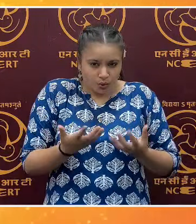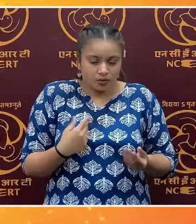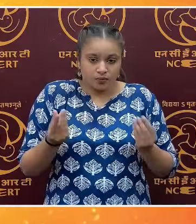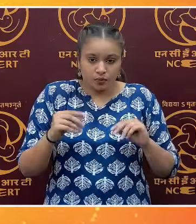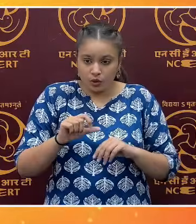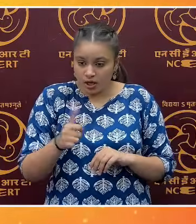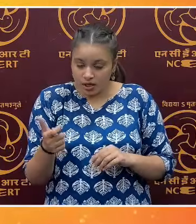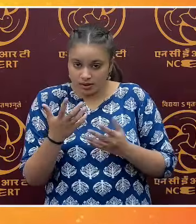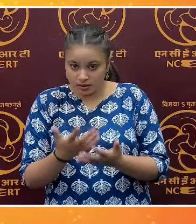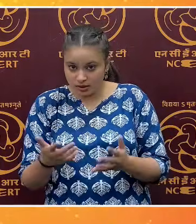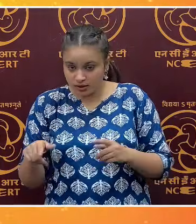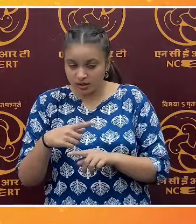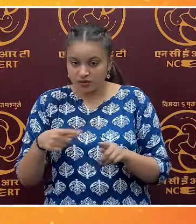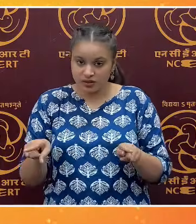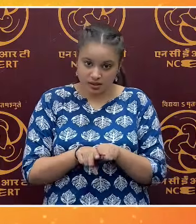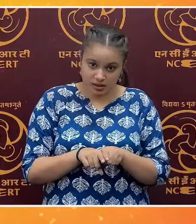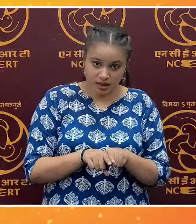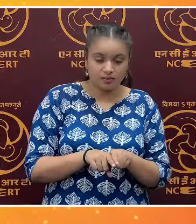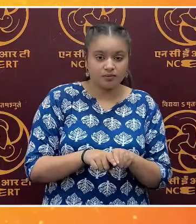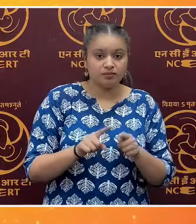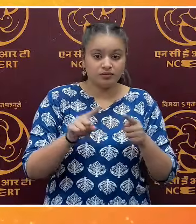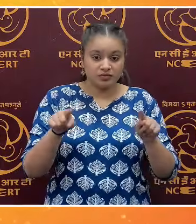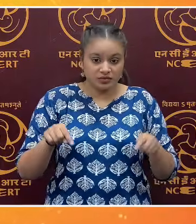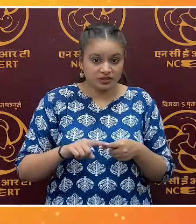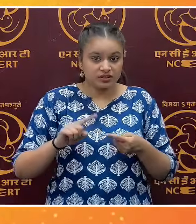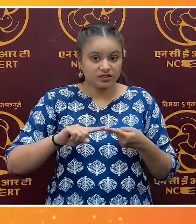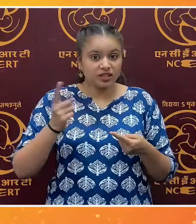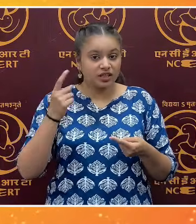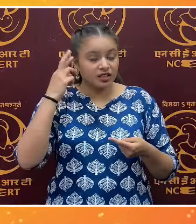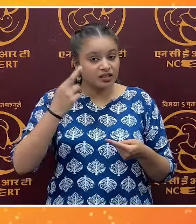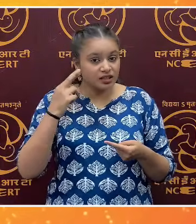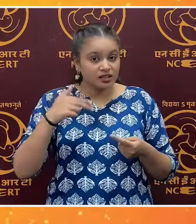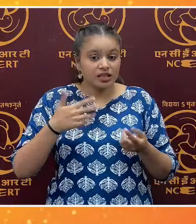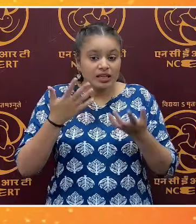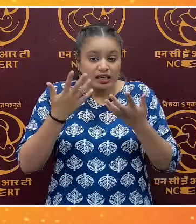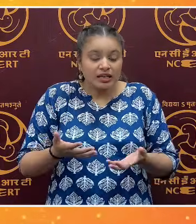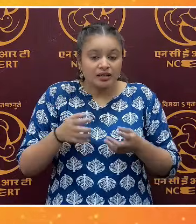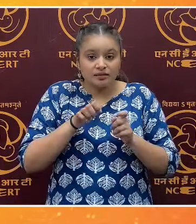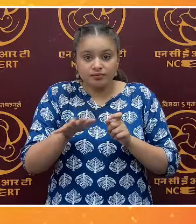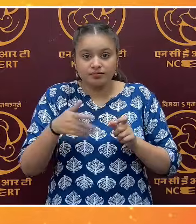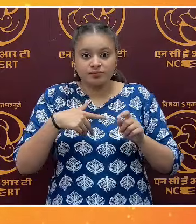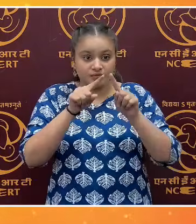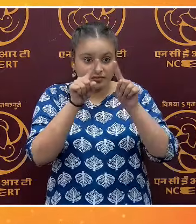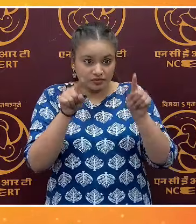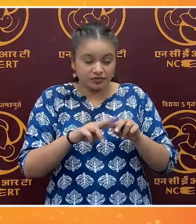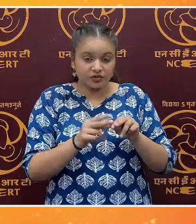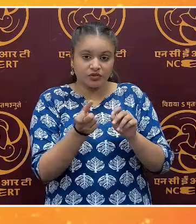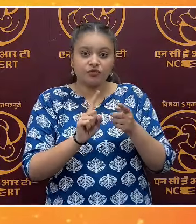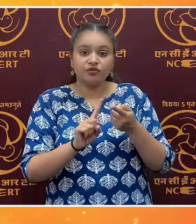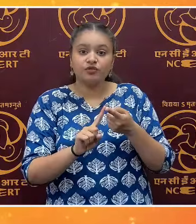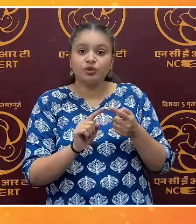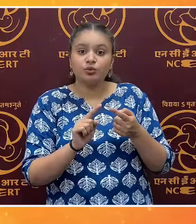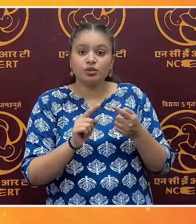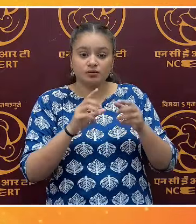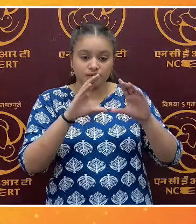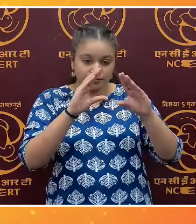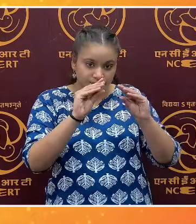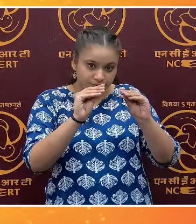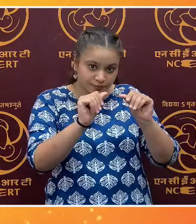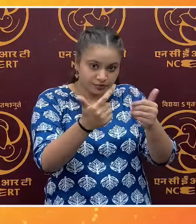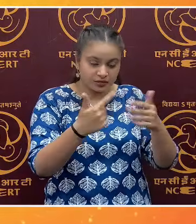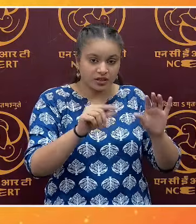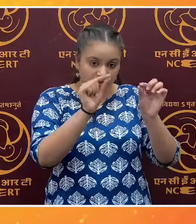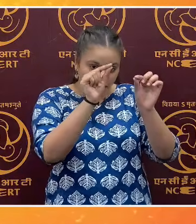appliances on the same circuit to malfunction, because due to overloading the fuse will get melted up and MCB is down here. So, click